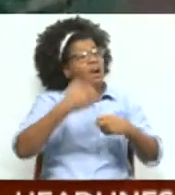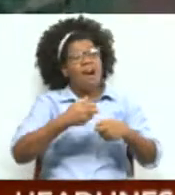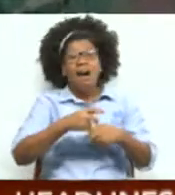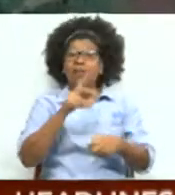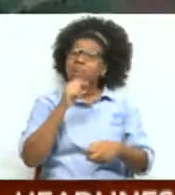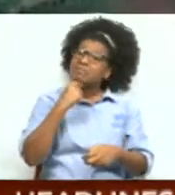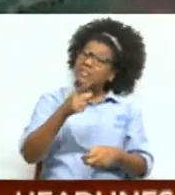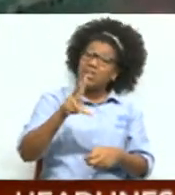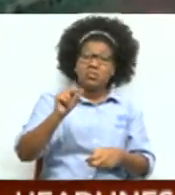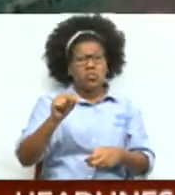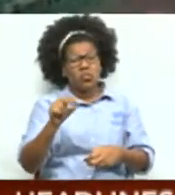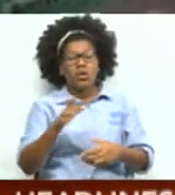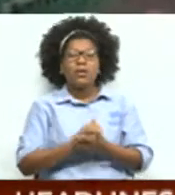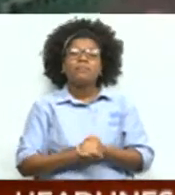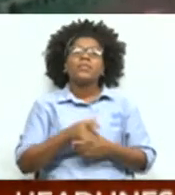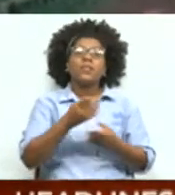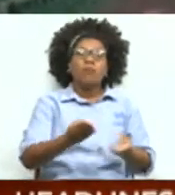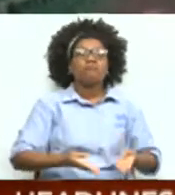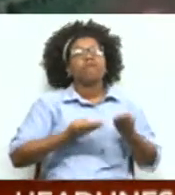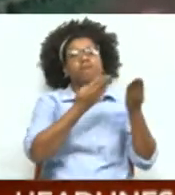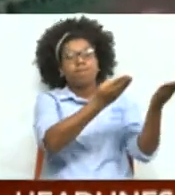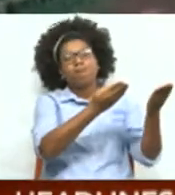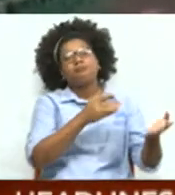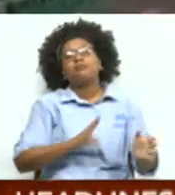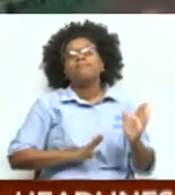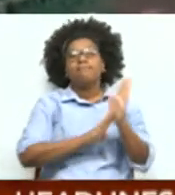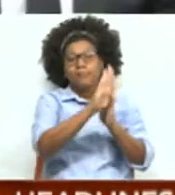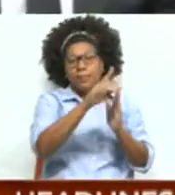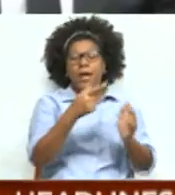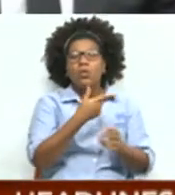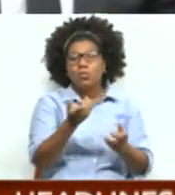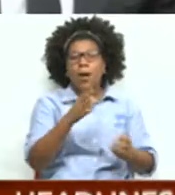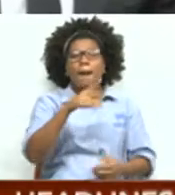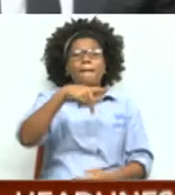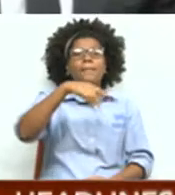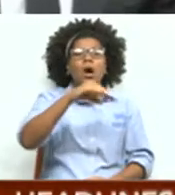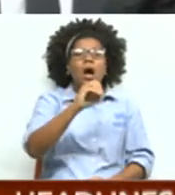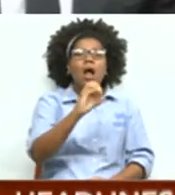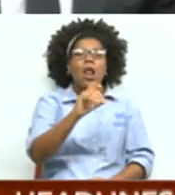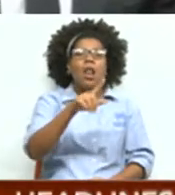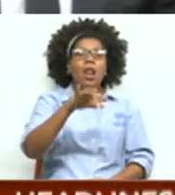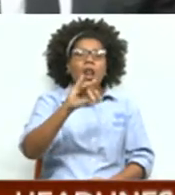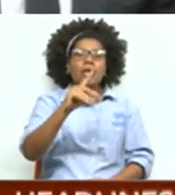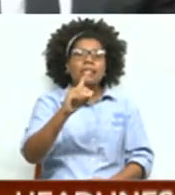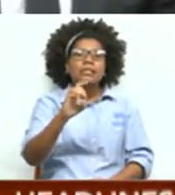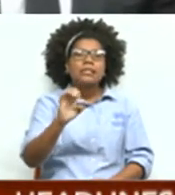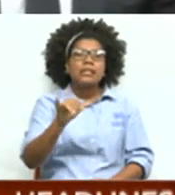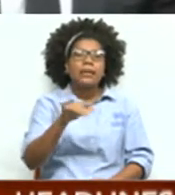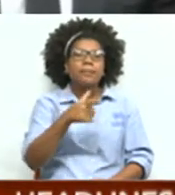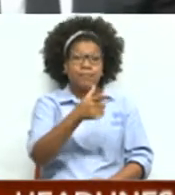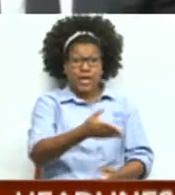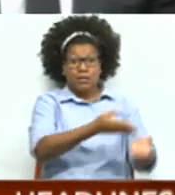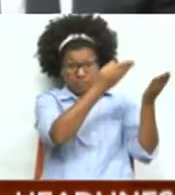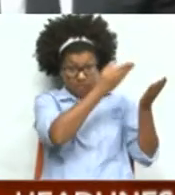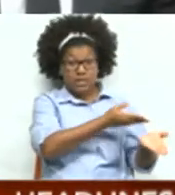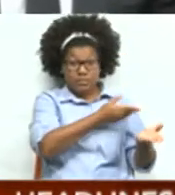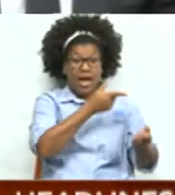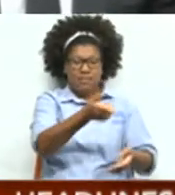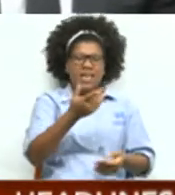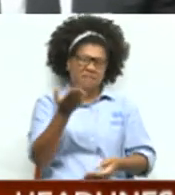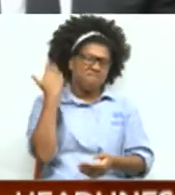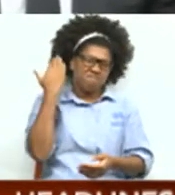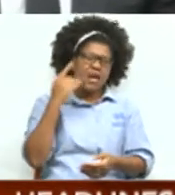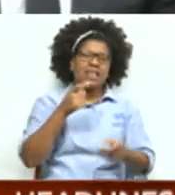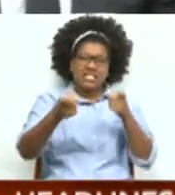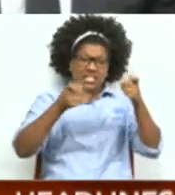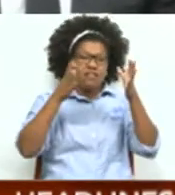owned by Policy Consultants Limited. Its director is former Works Minister and recent temporary UNC Senator Dr.